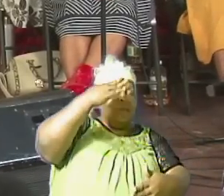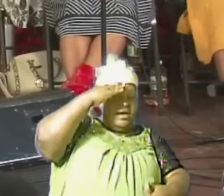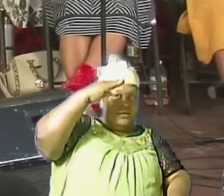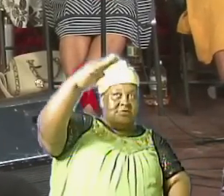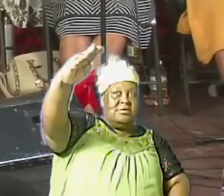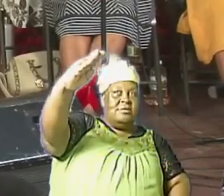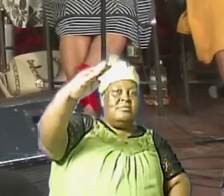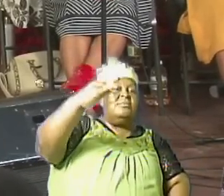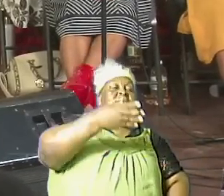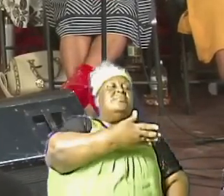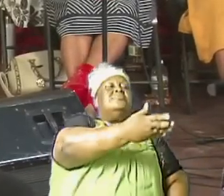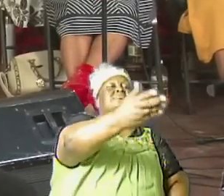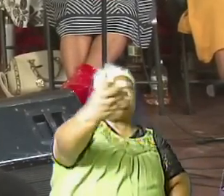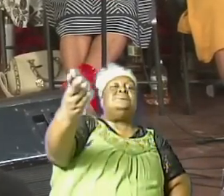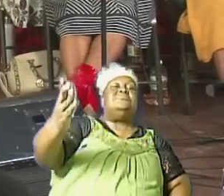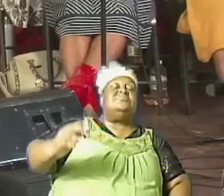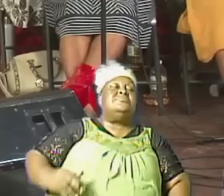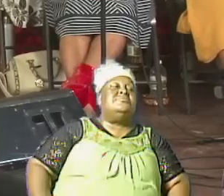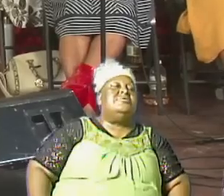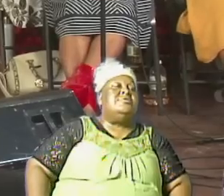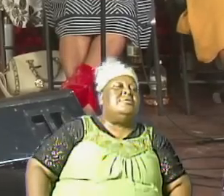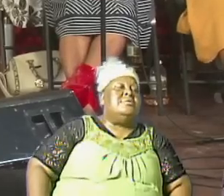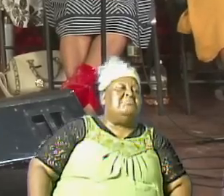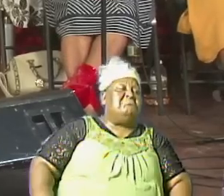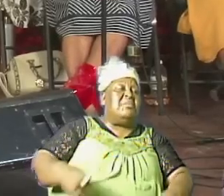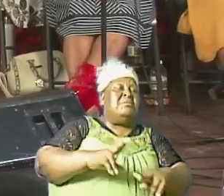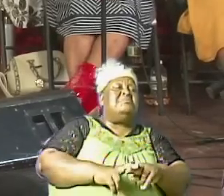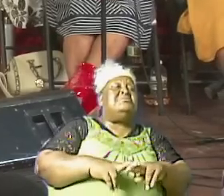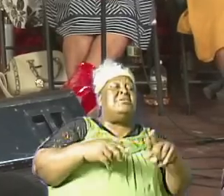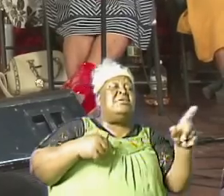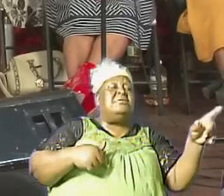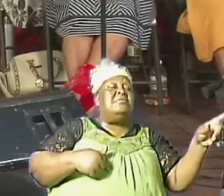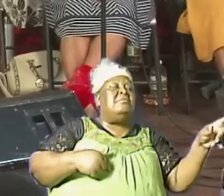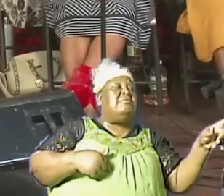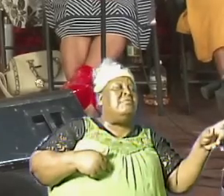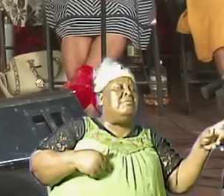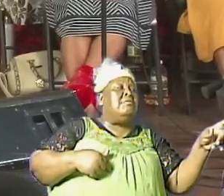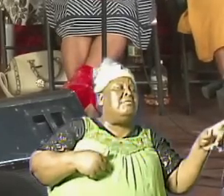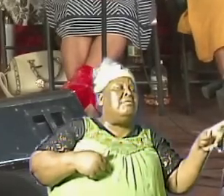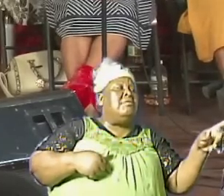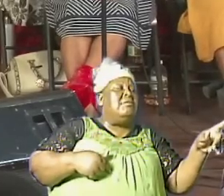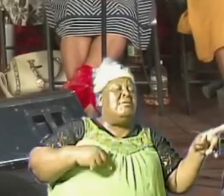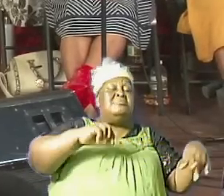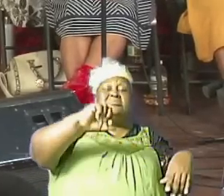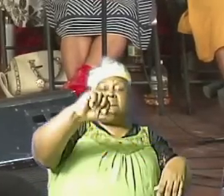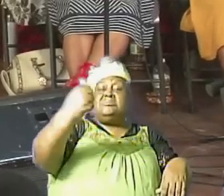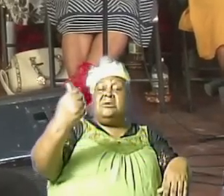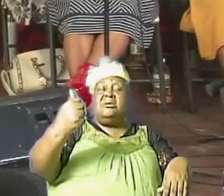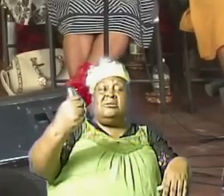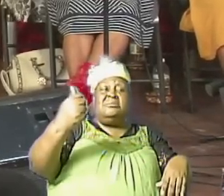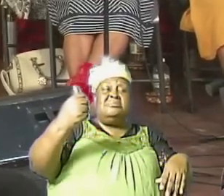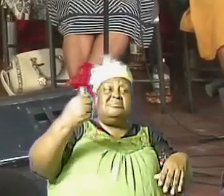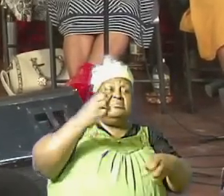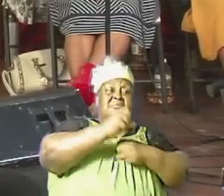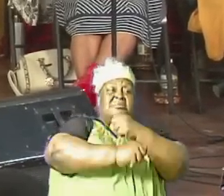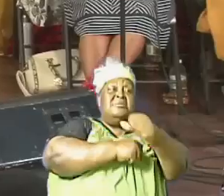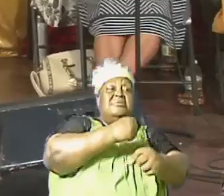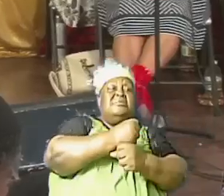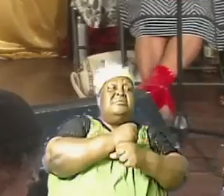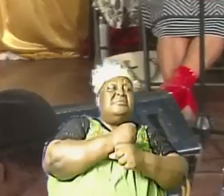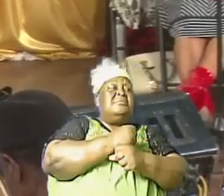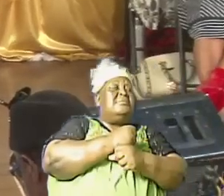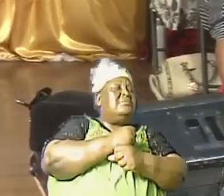I salute you. Amen. I sat there and although it's the 10th